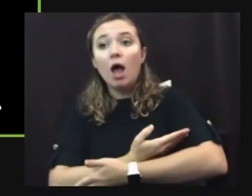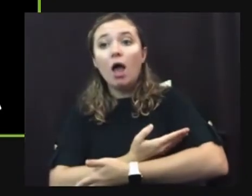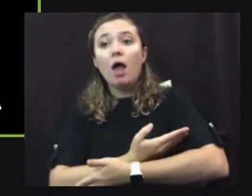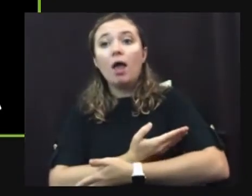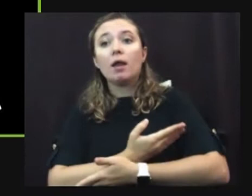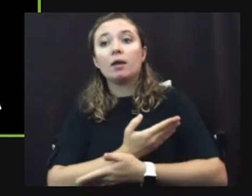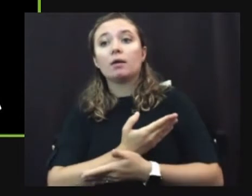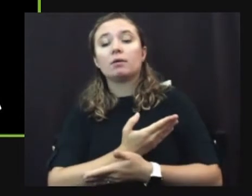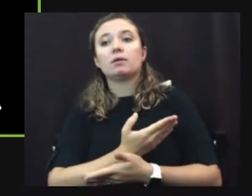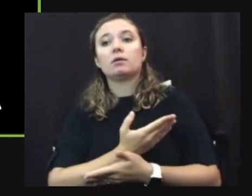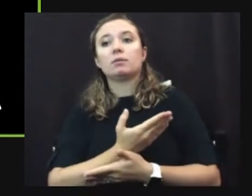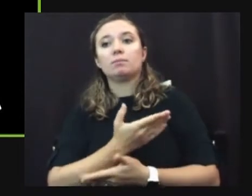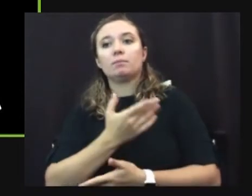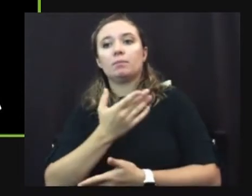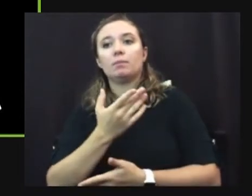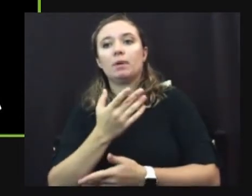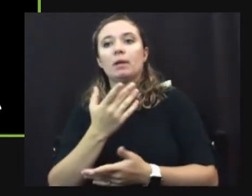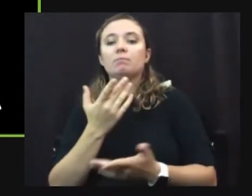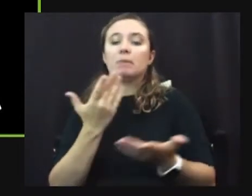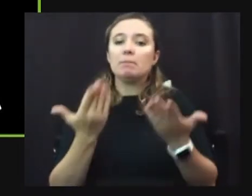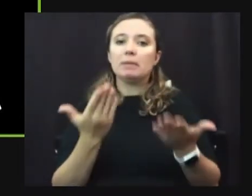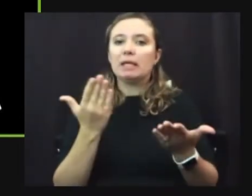It has a function.